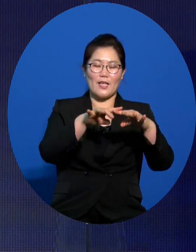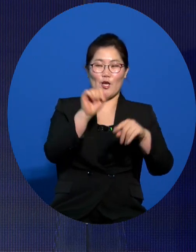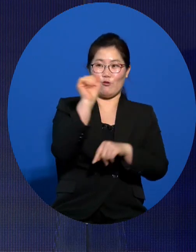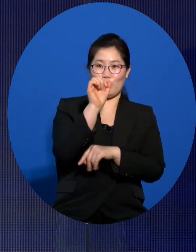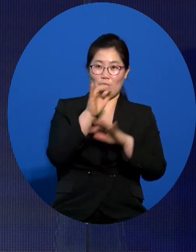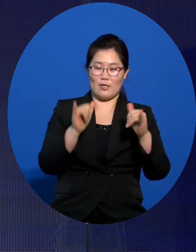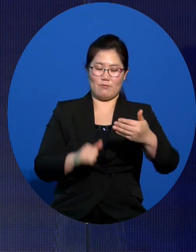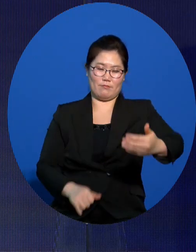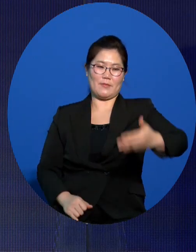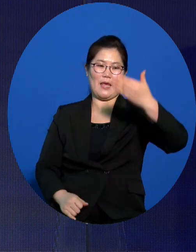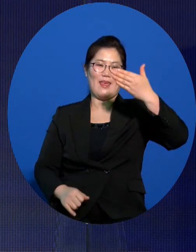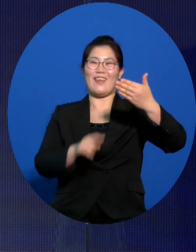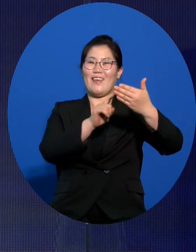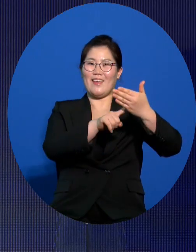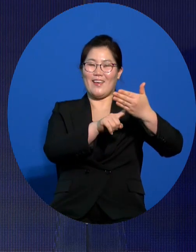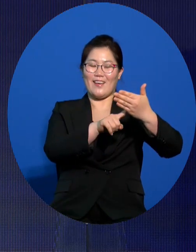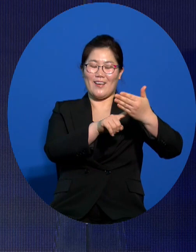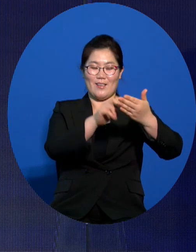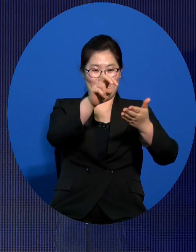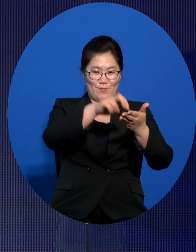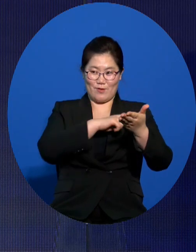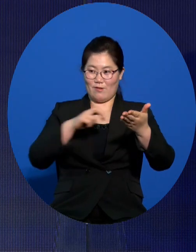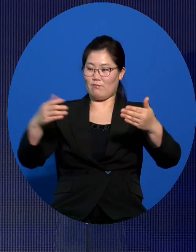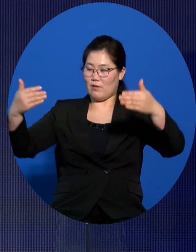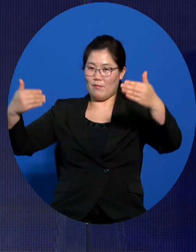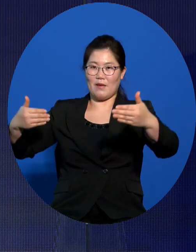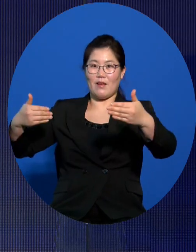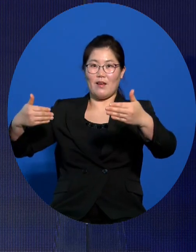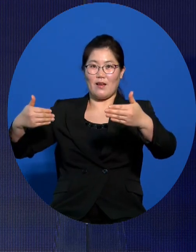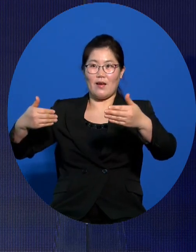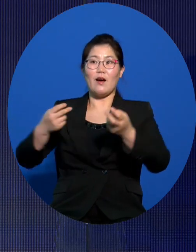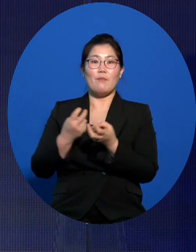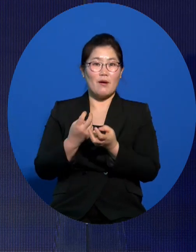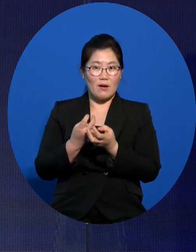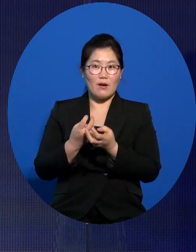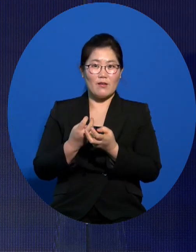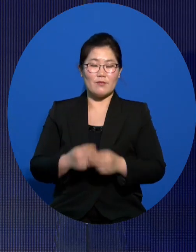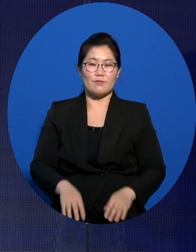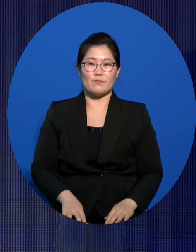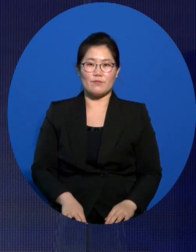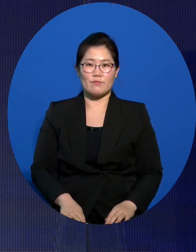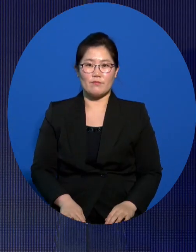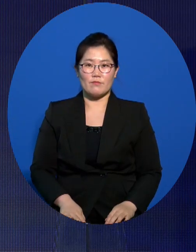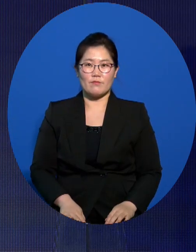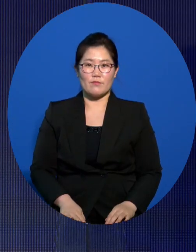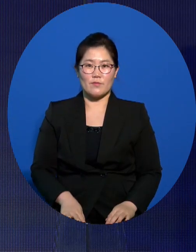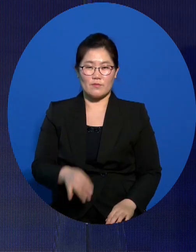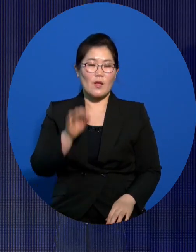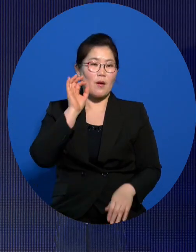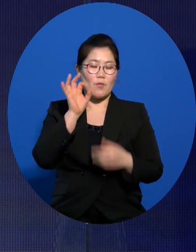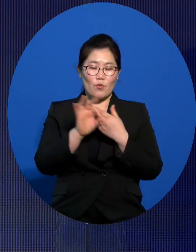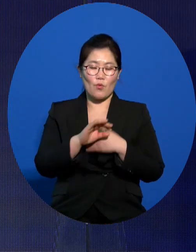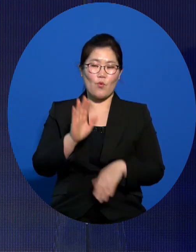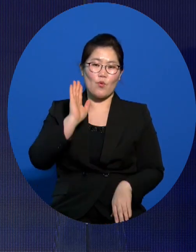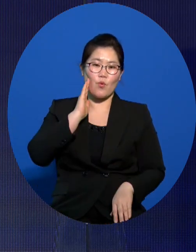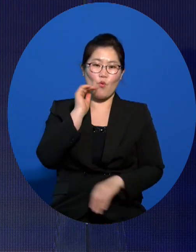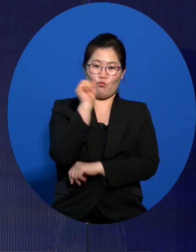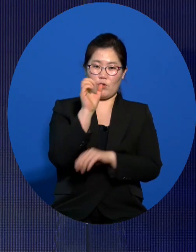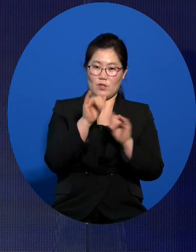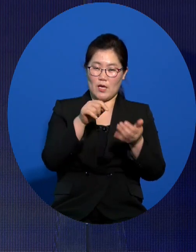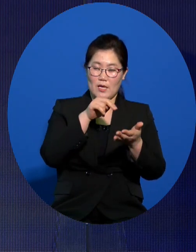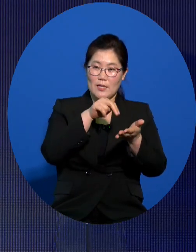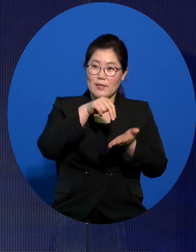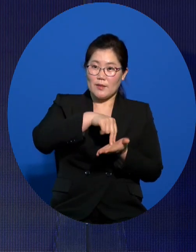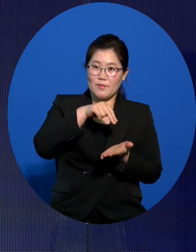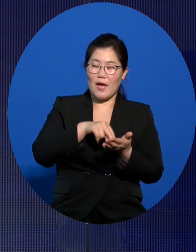the drivers. And the drivers would have the preset buttons that they can use to communicate with the